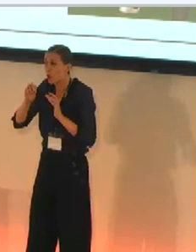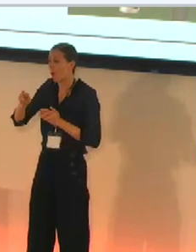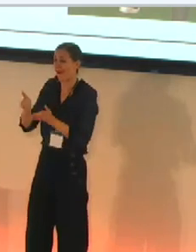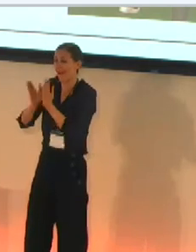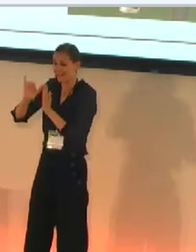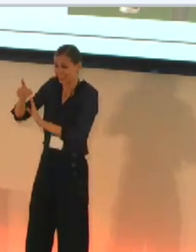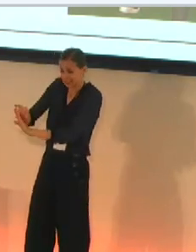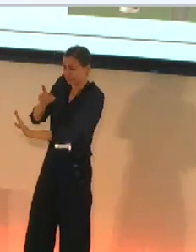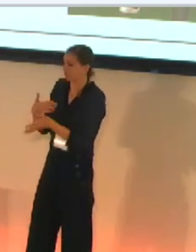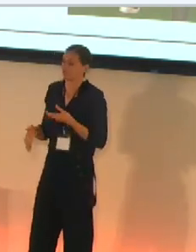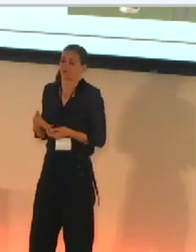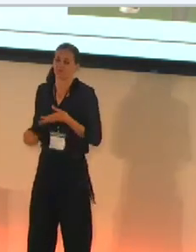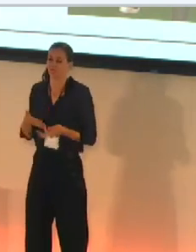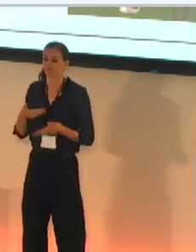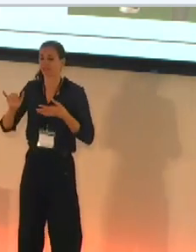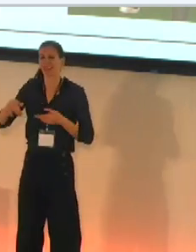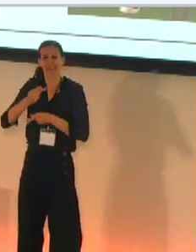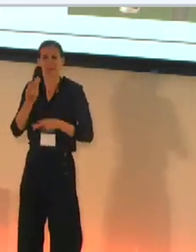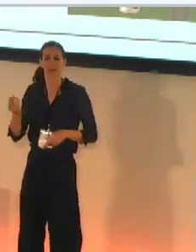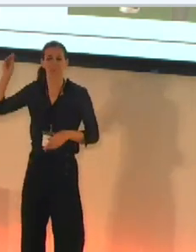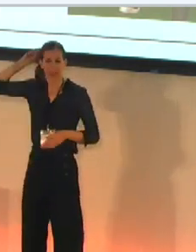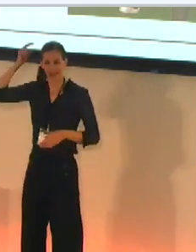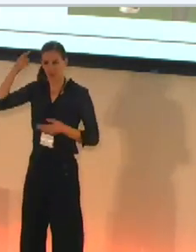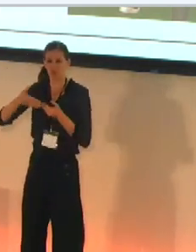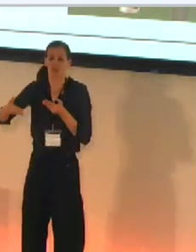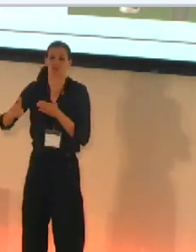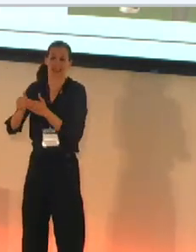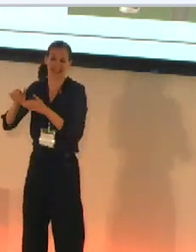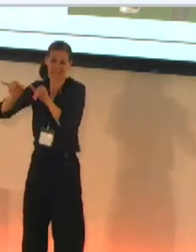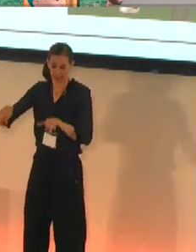not. So that's something for us to keep in mind going forward with future guide systems.